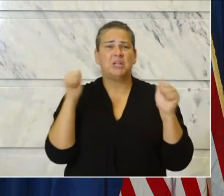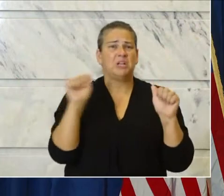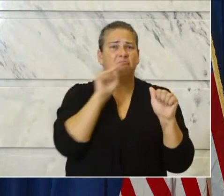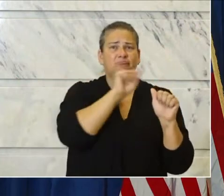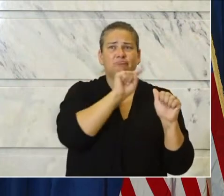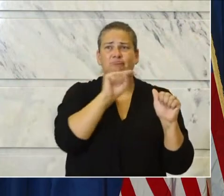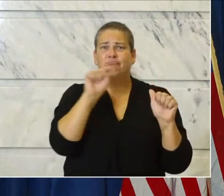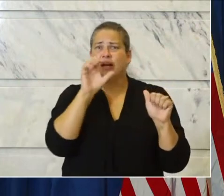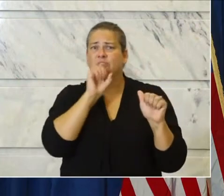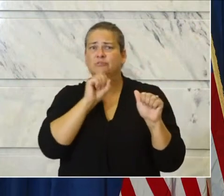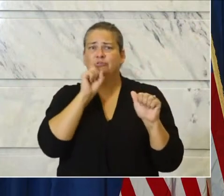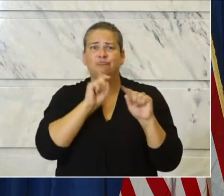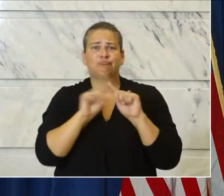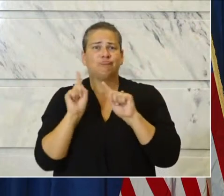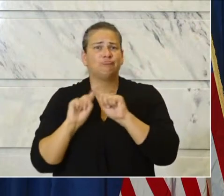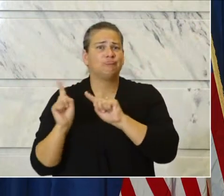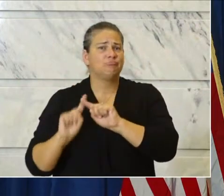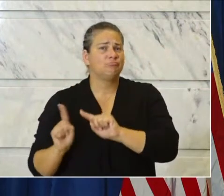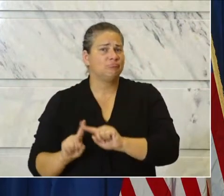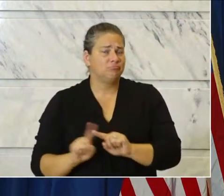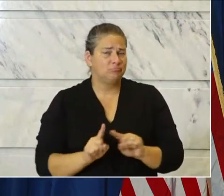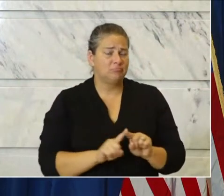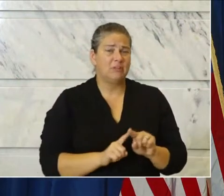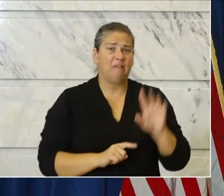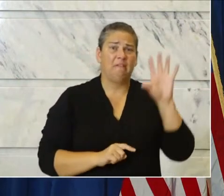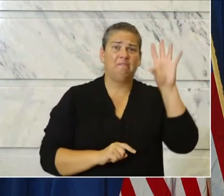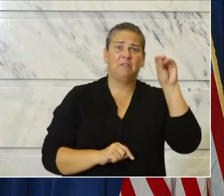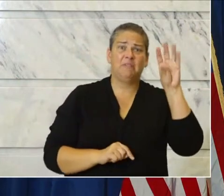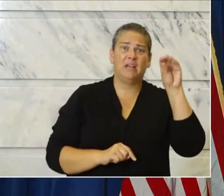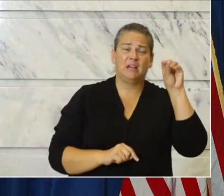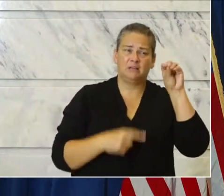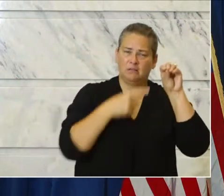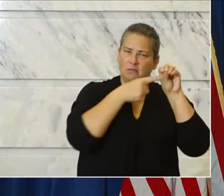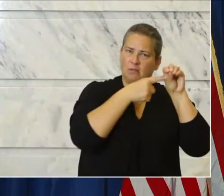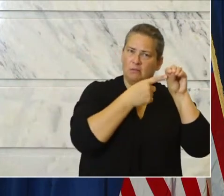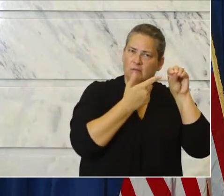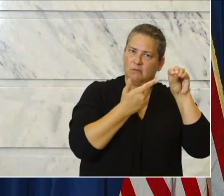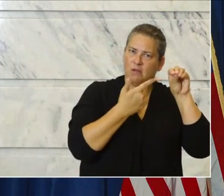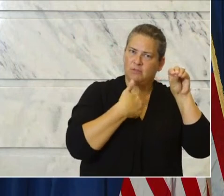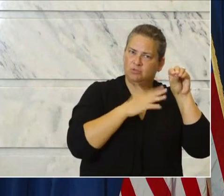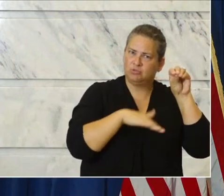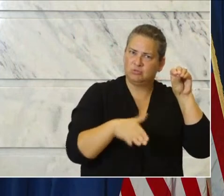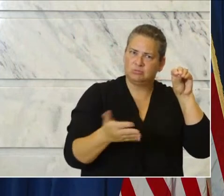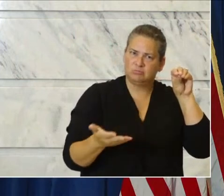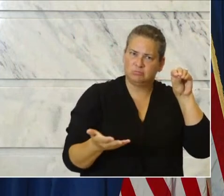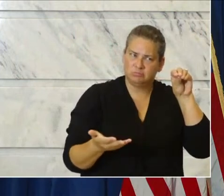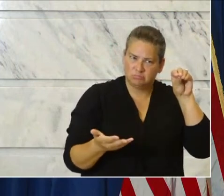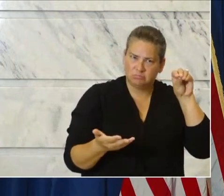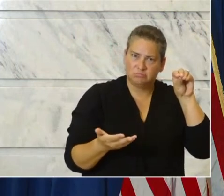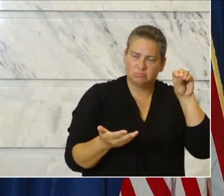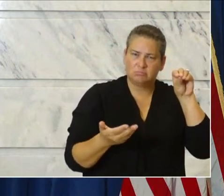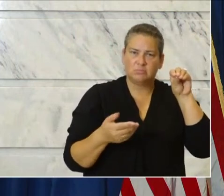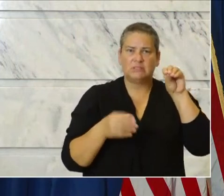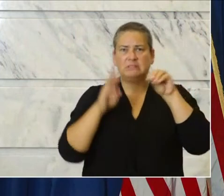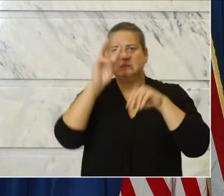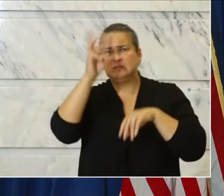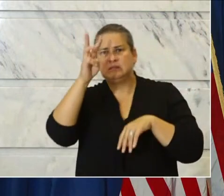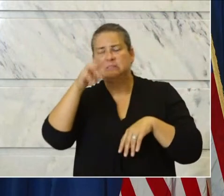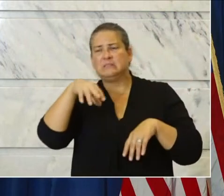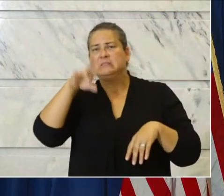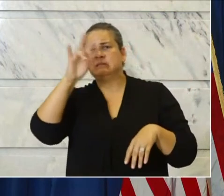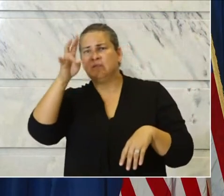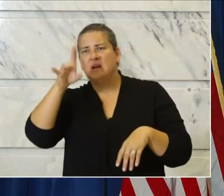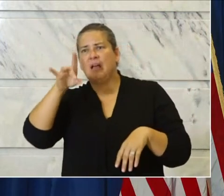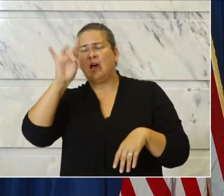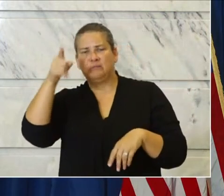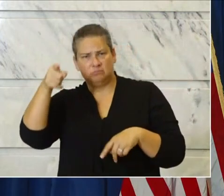So, in your 50s, your parents. In your 60s and 70s and 80s, you may be